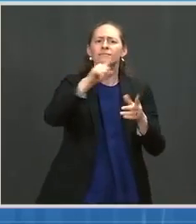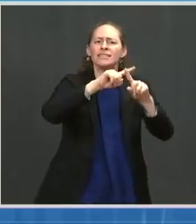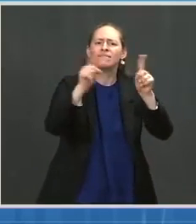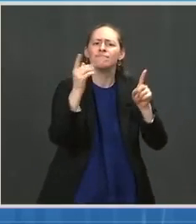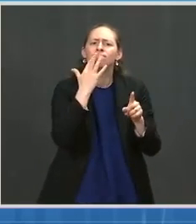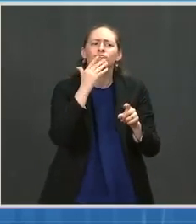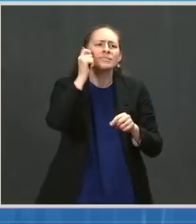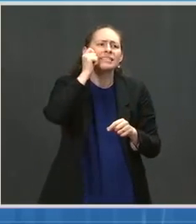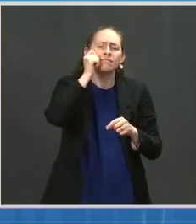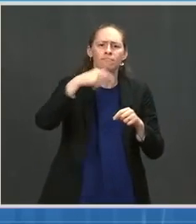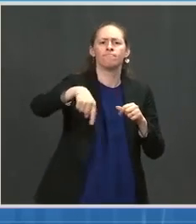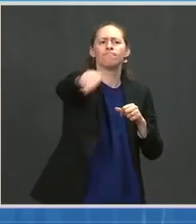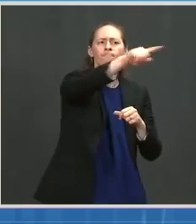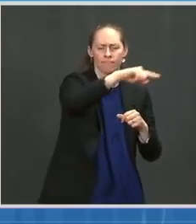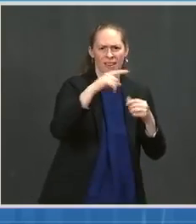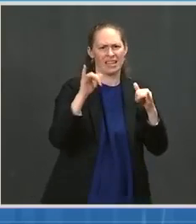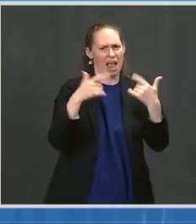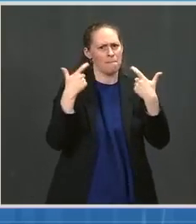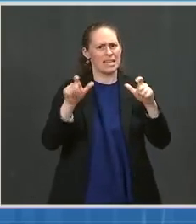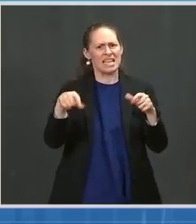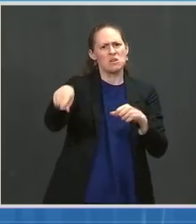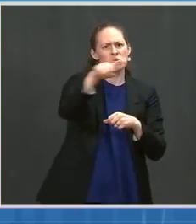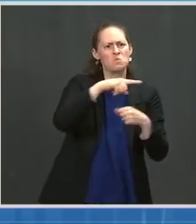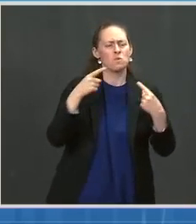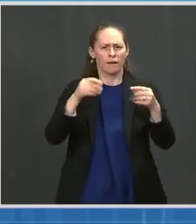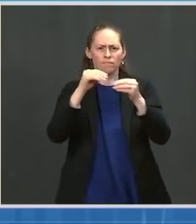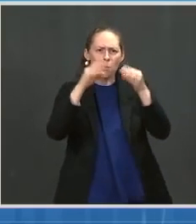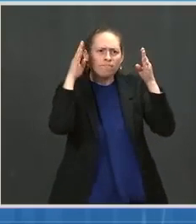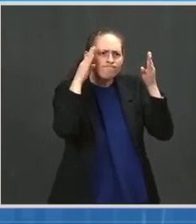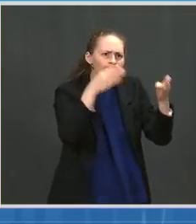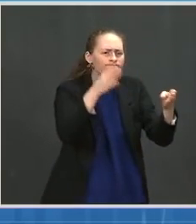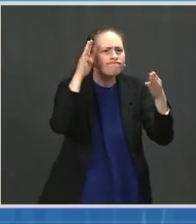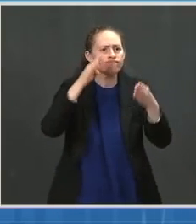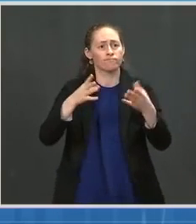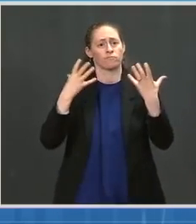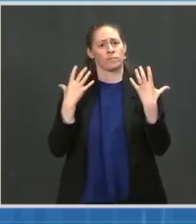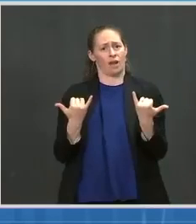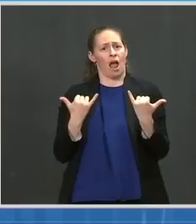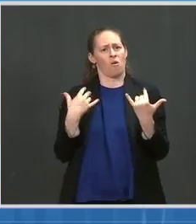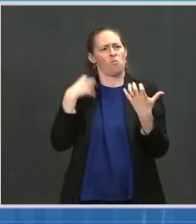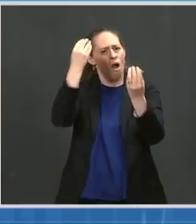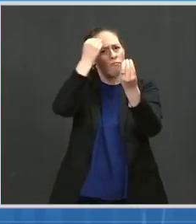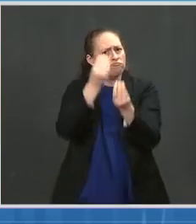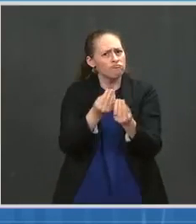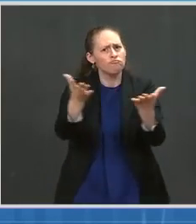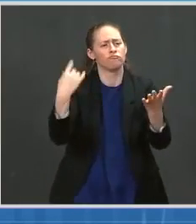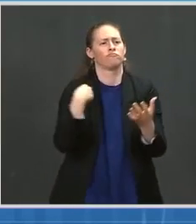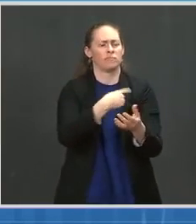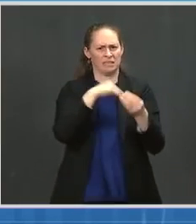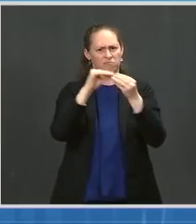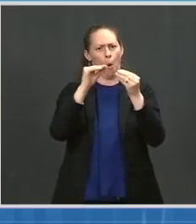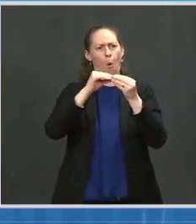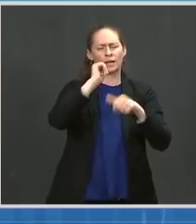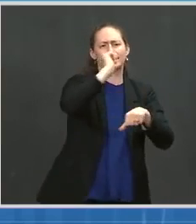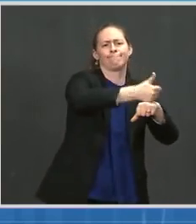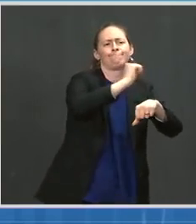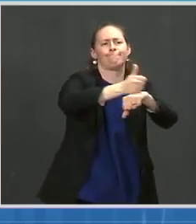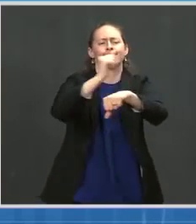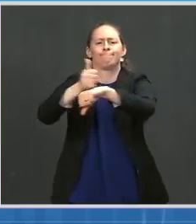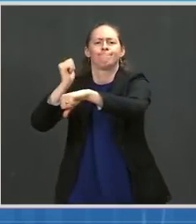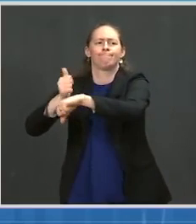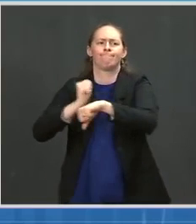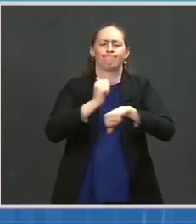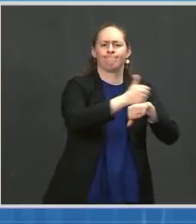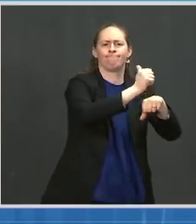As we announced earlier this week, we're expanding our community health center vaccine program so that all of the nearly 1,400 community